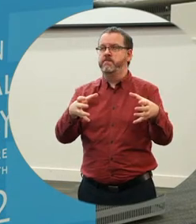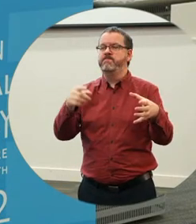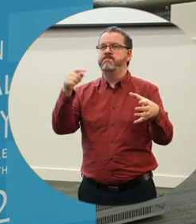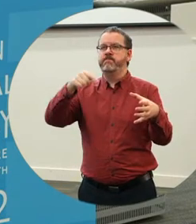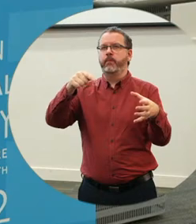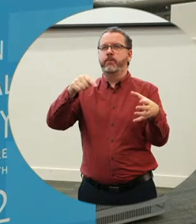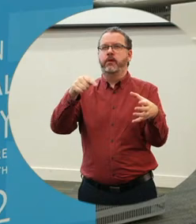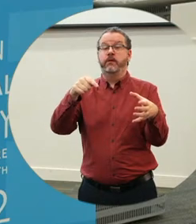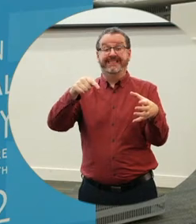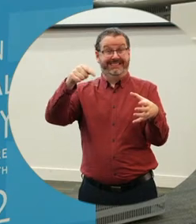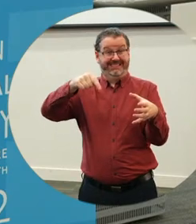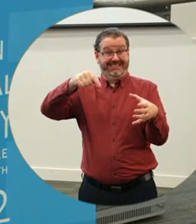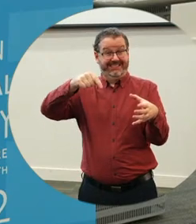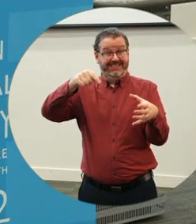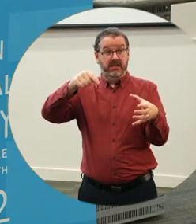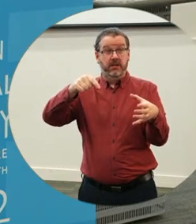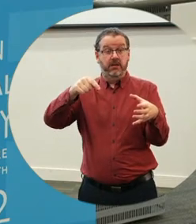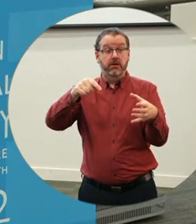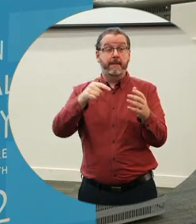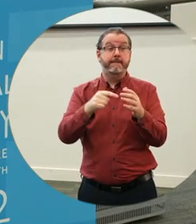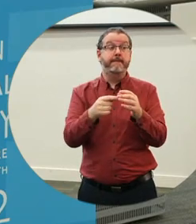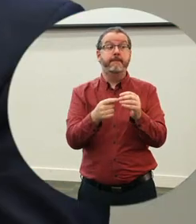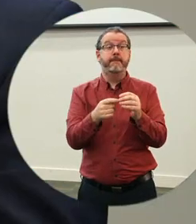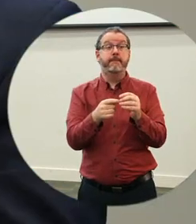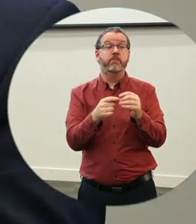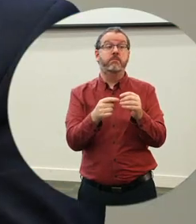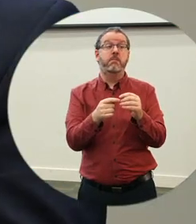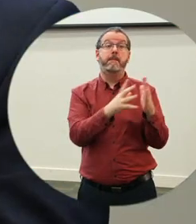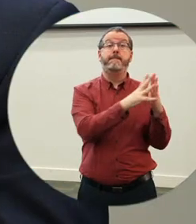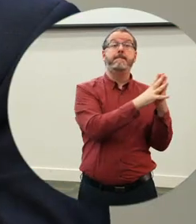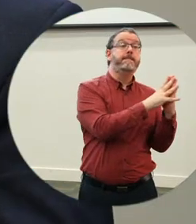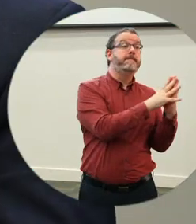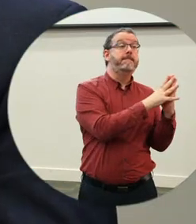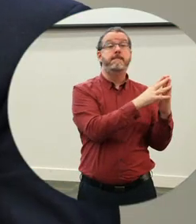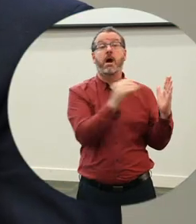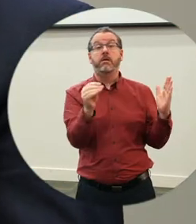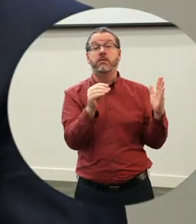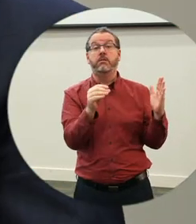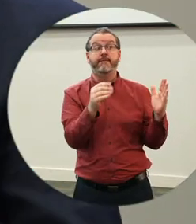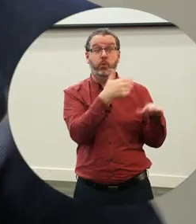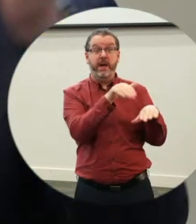modelled totally on the old Royal Irish Constabulary,